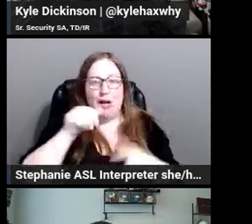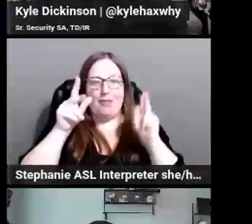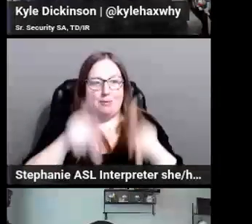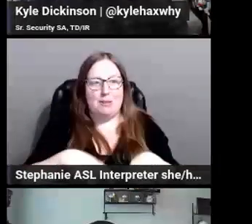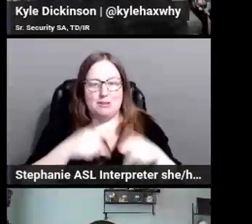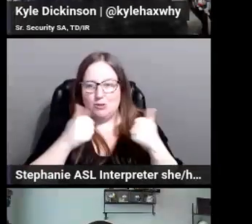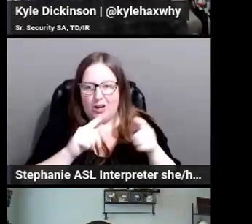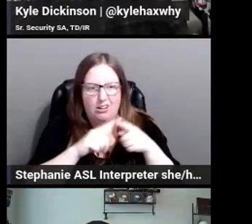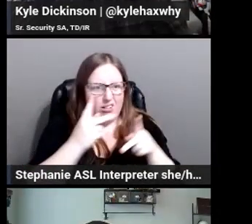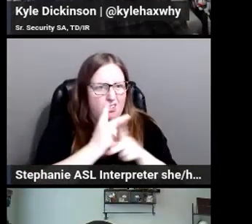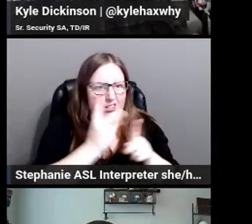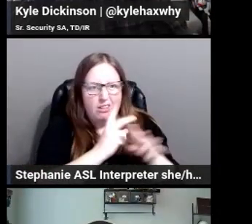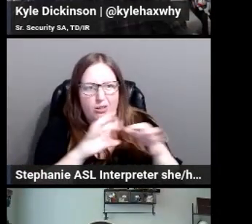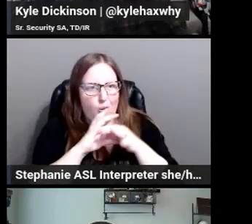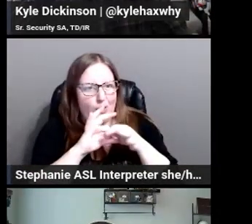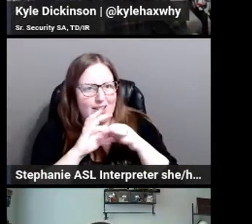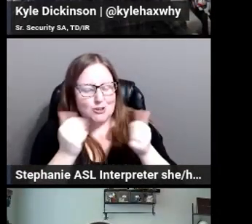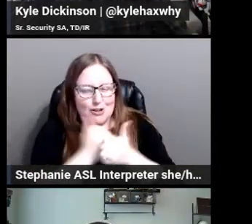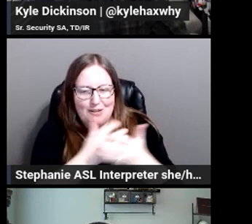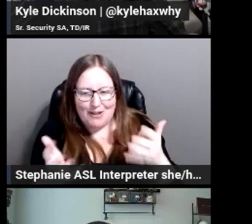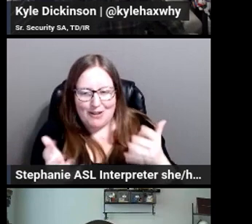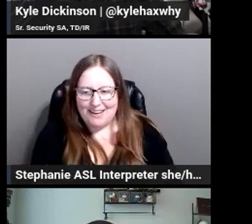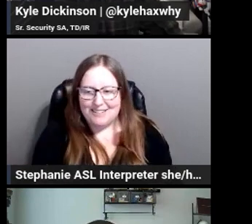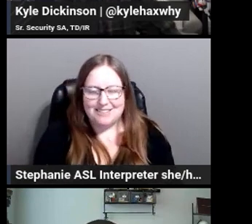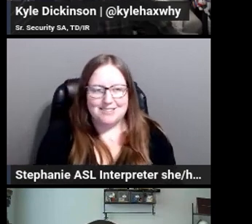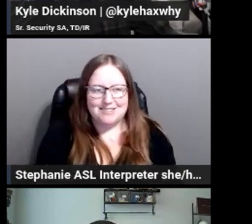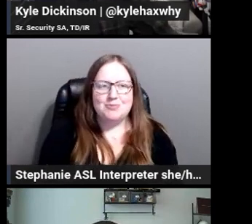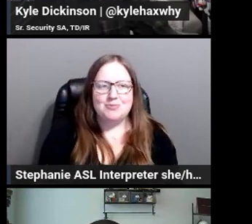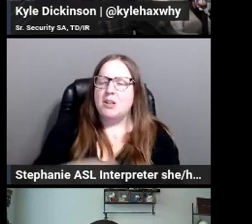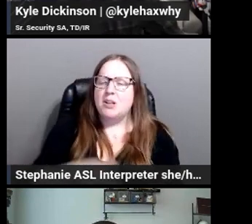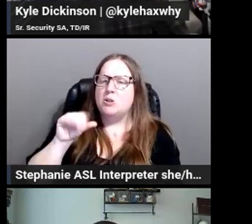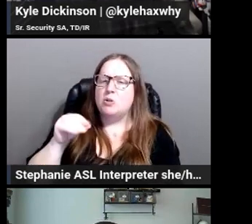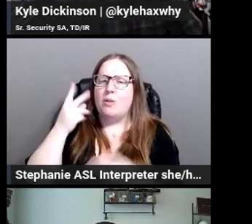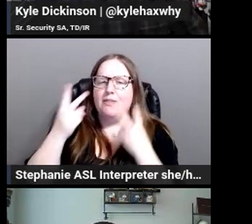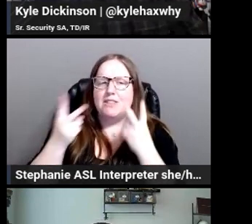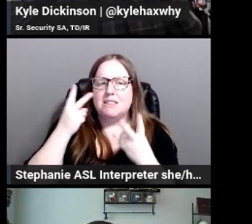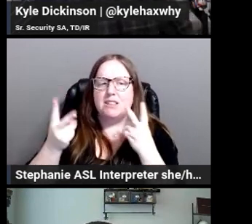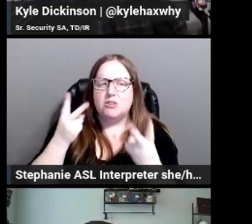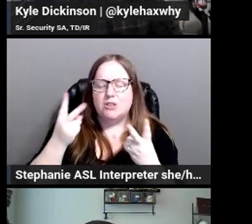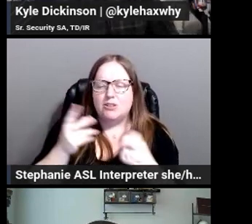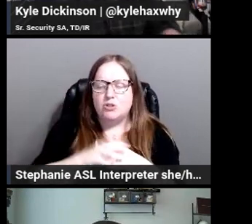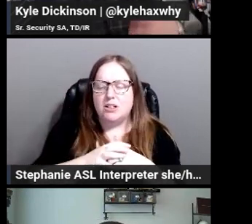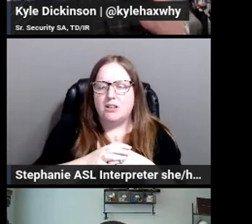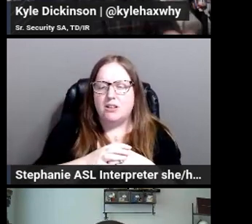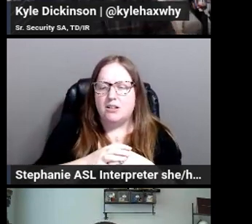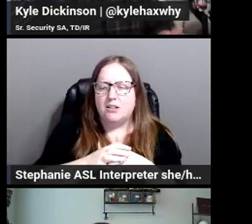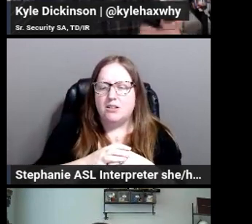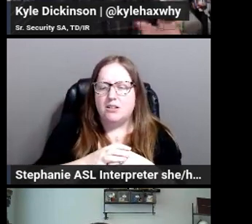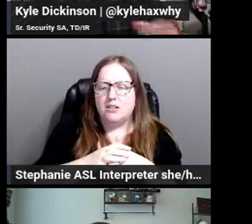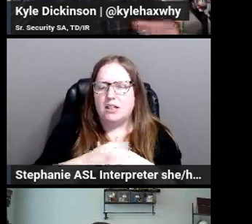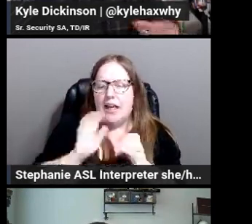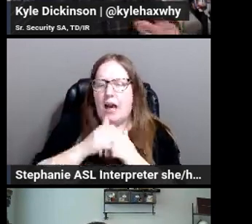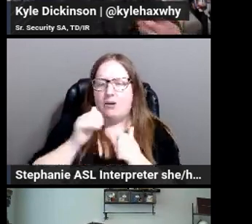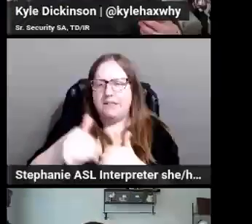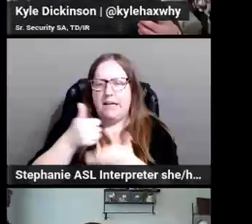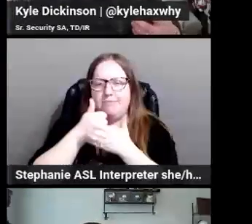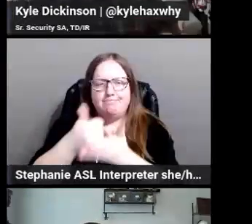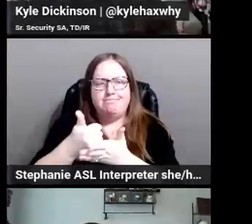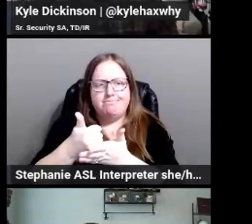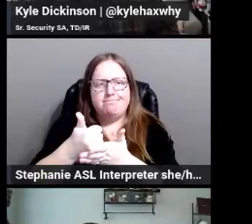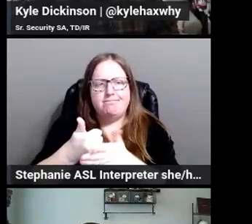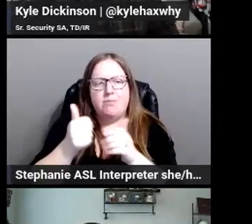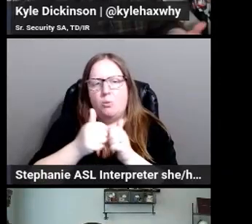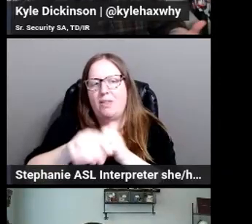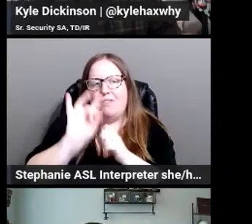That's the main point here. Now, how does the visualization say supplement the